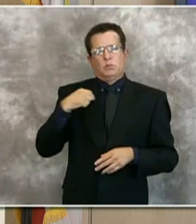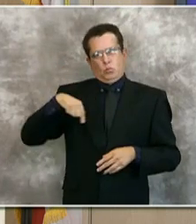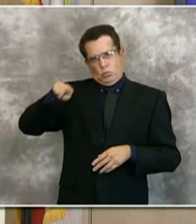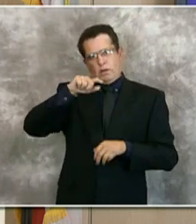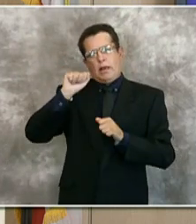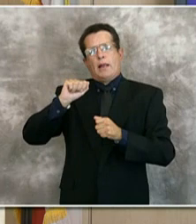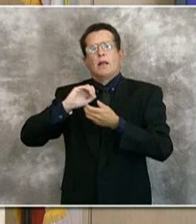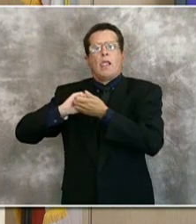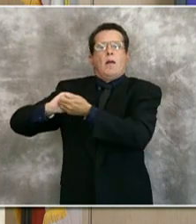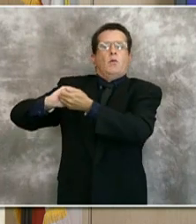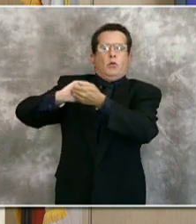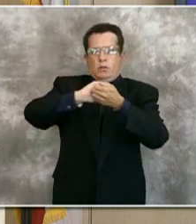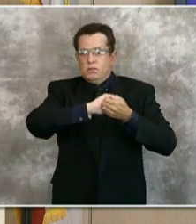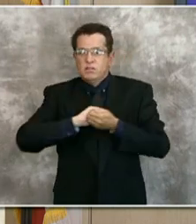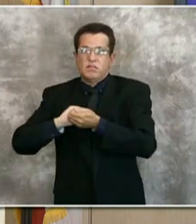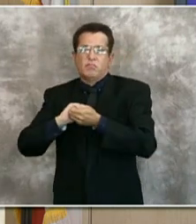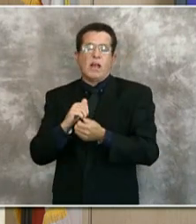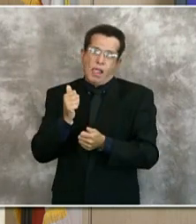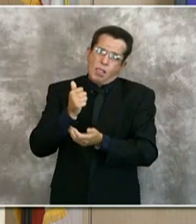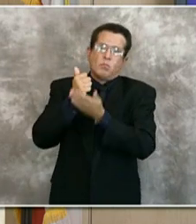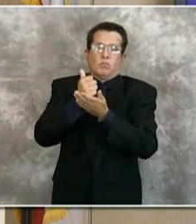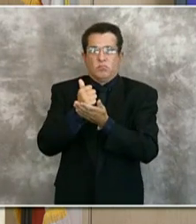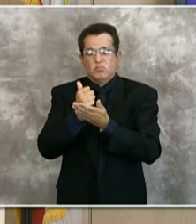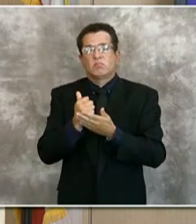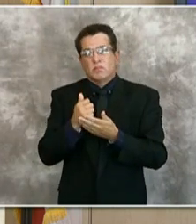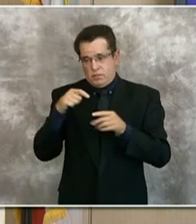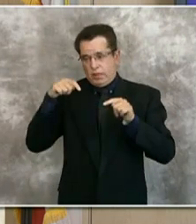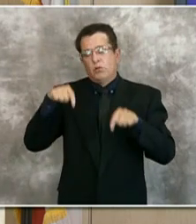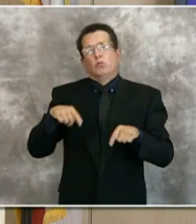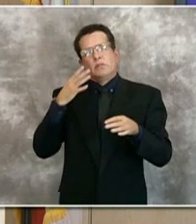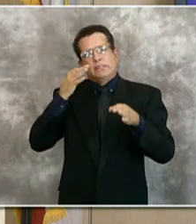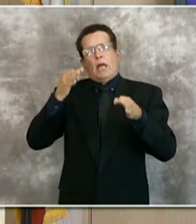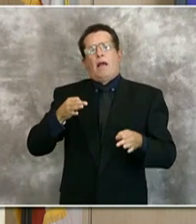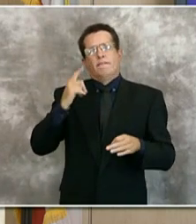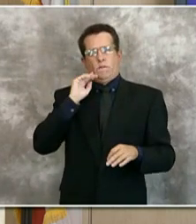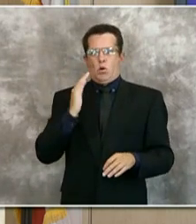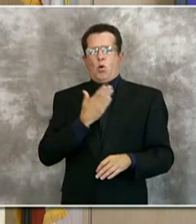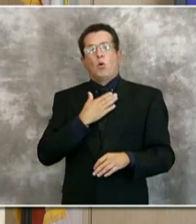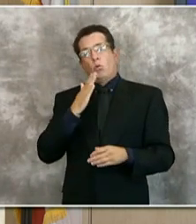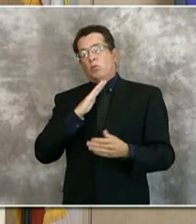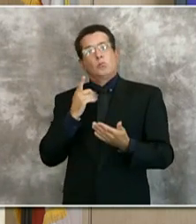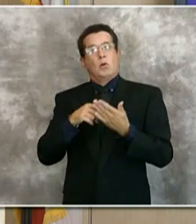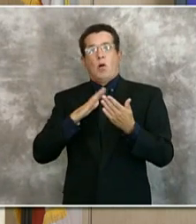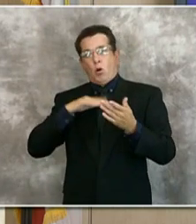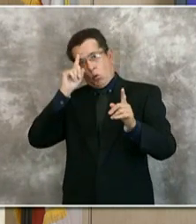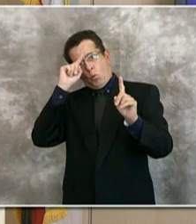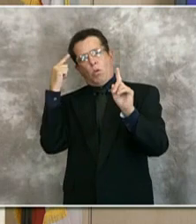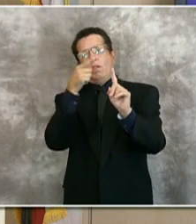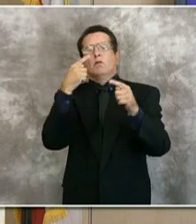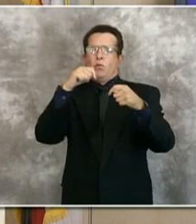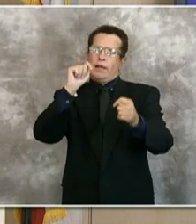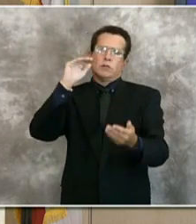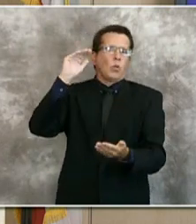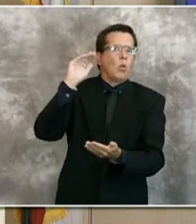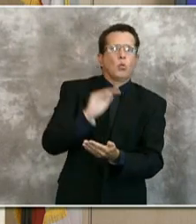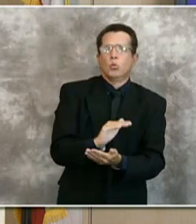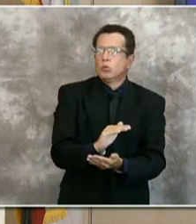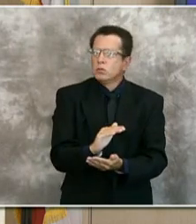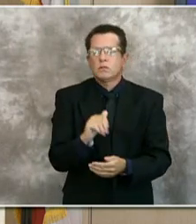collaboratively tackle these issues together in jurisdictions with the simple goal of slowing the